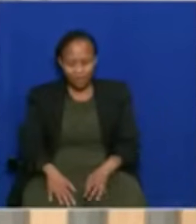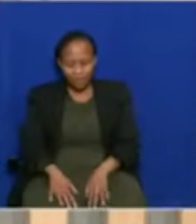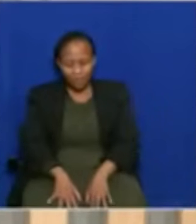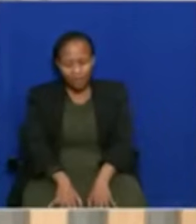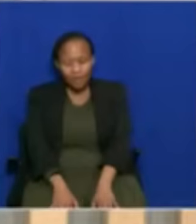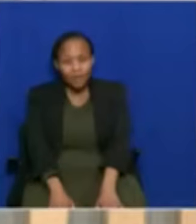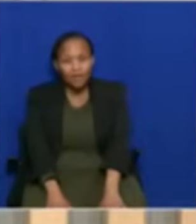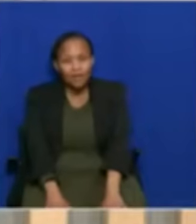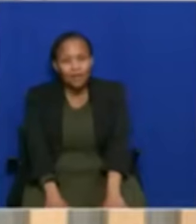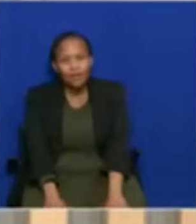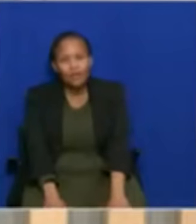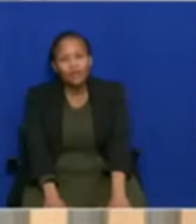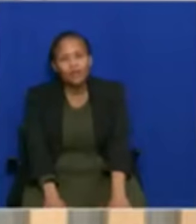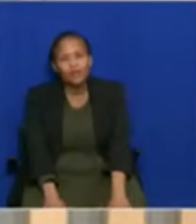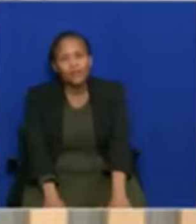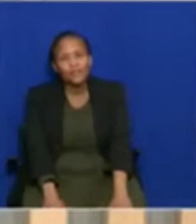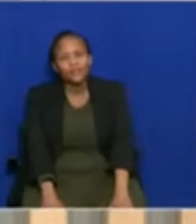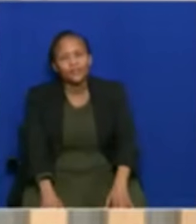at page